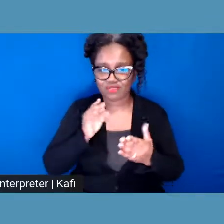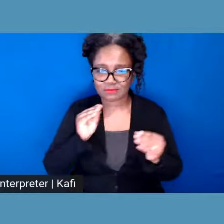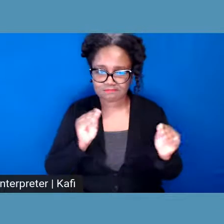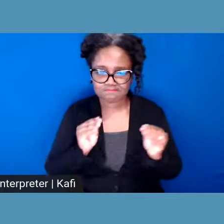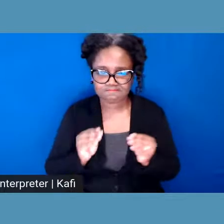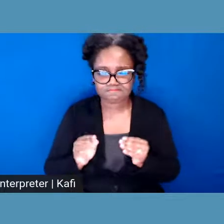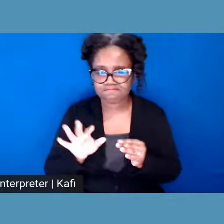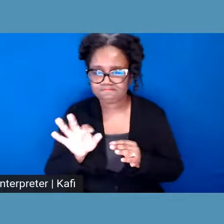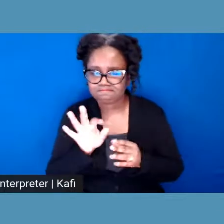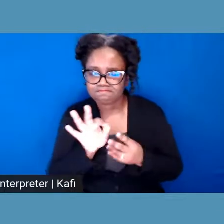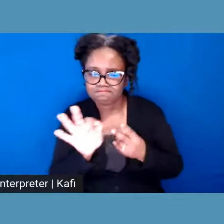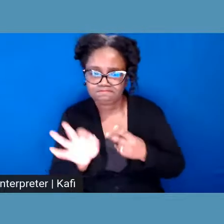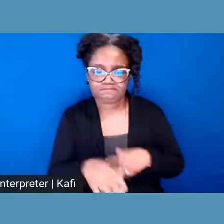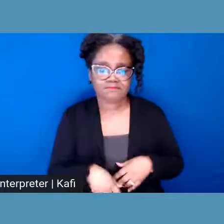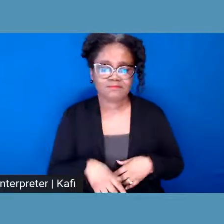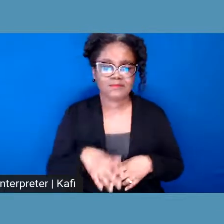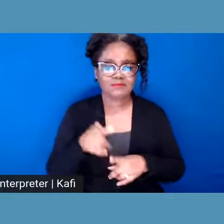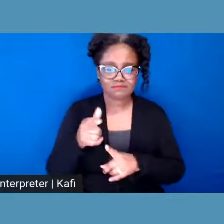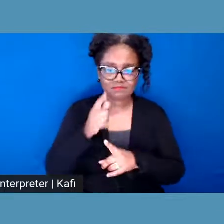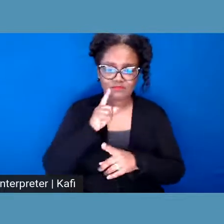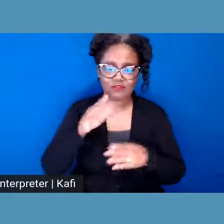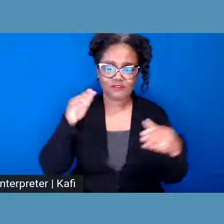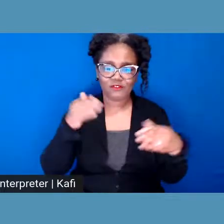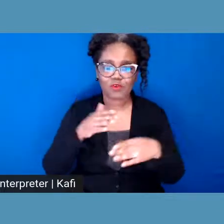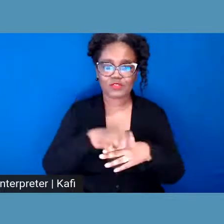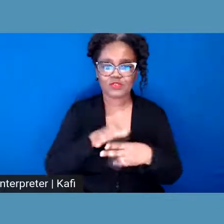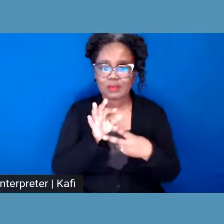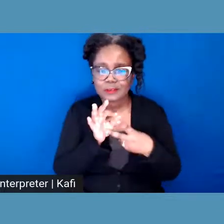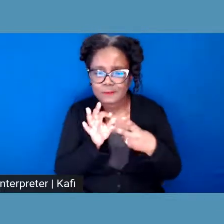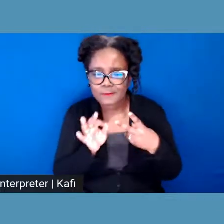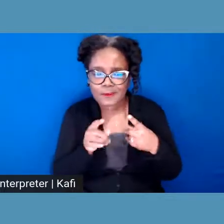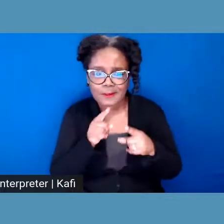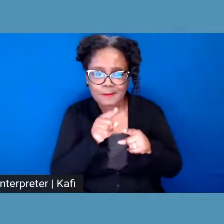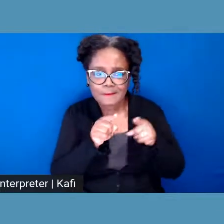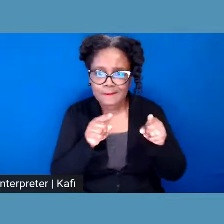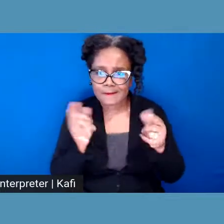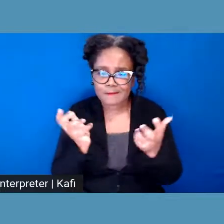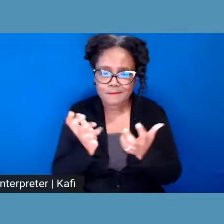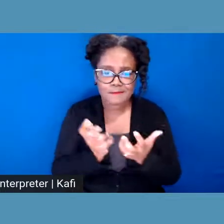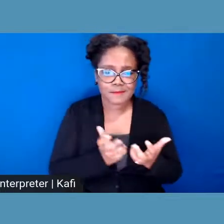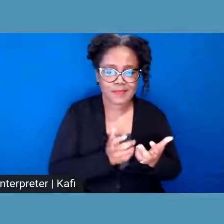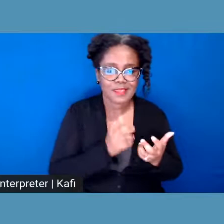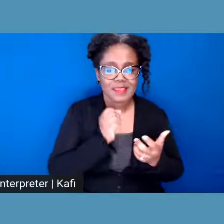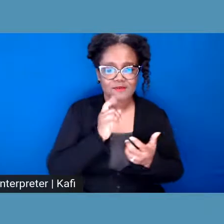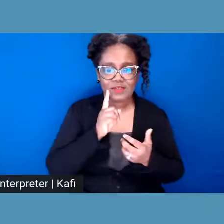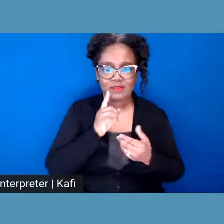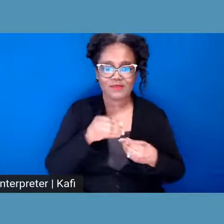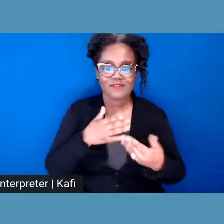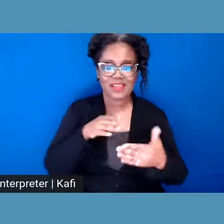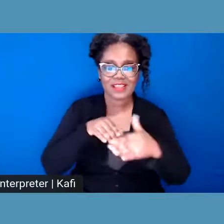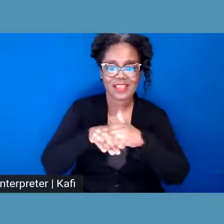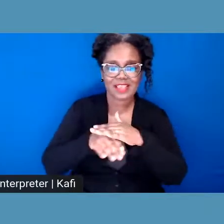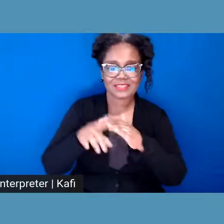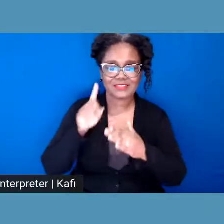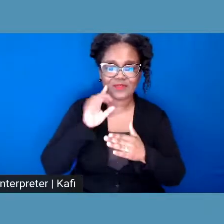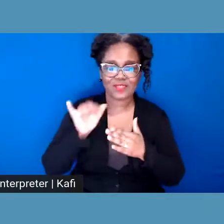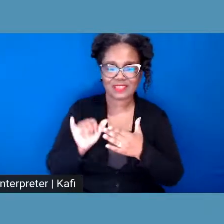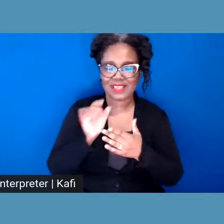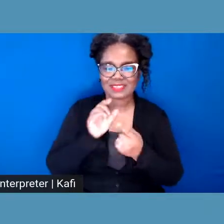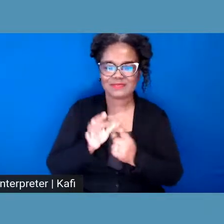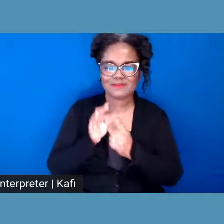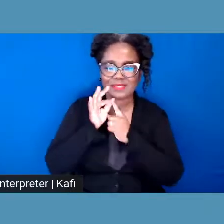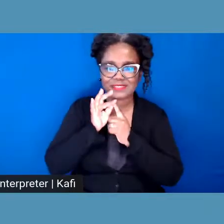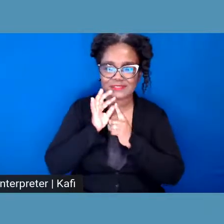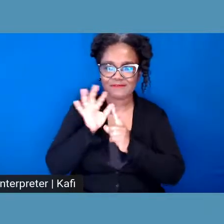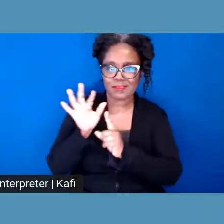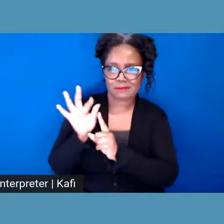Taylor focuses on curating, preserving, and providing access to the museum's permanent collection. Please join me in welcoming today's presenters,